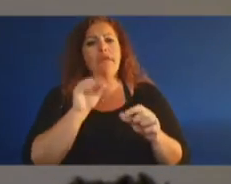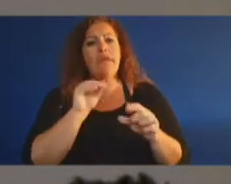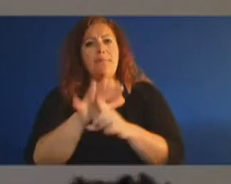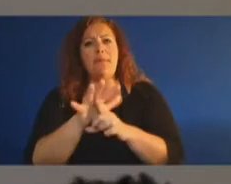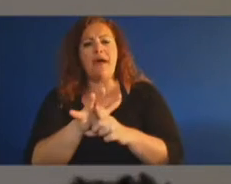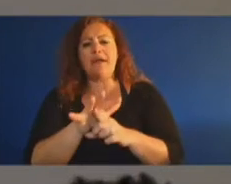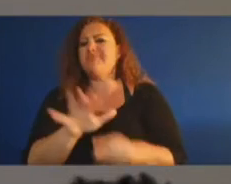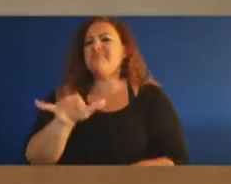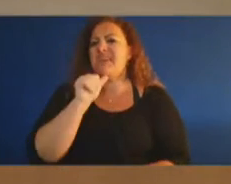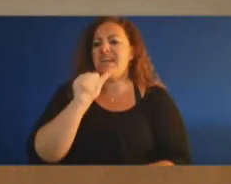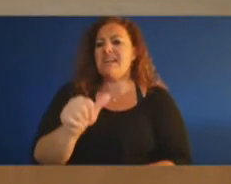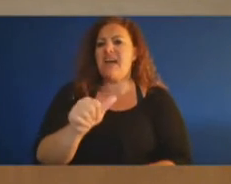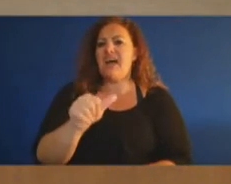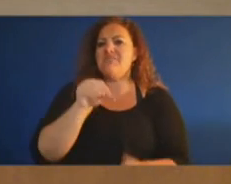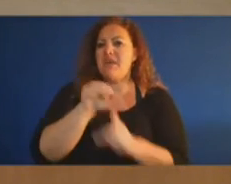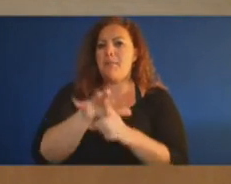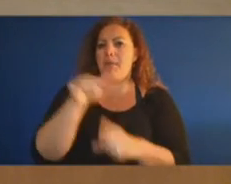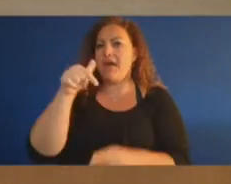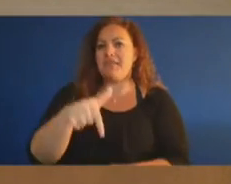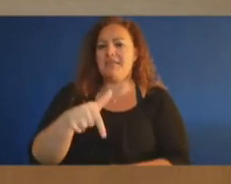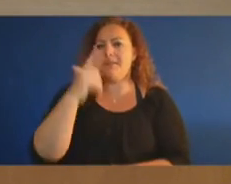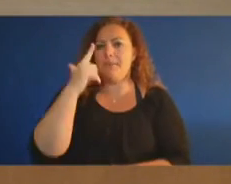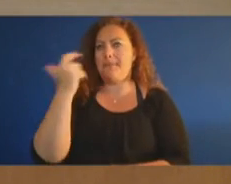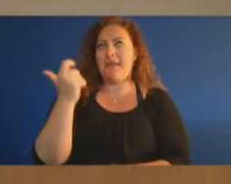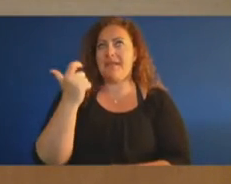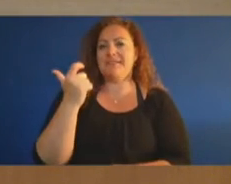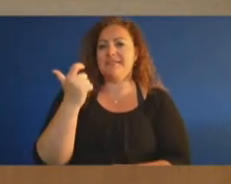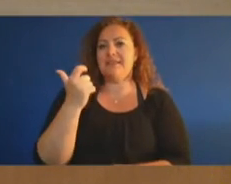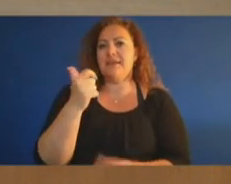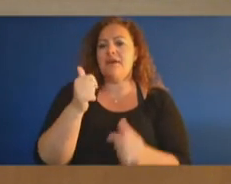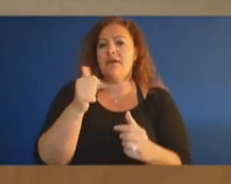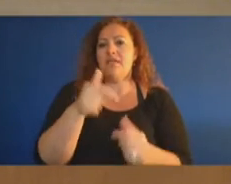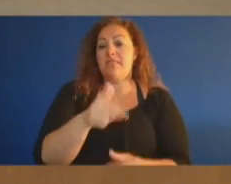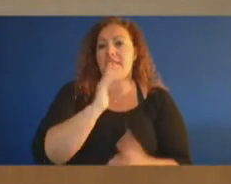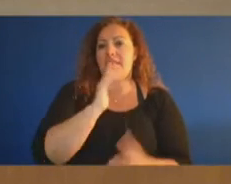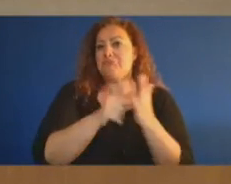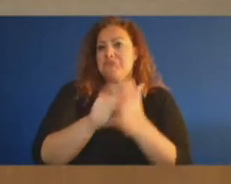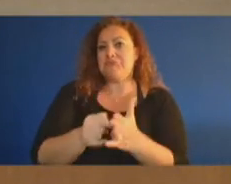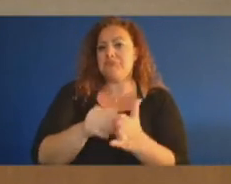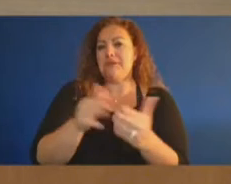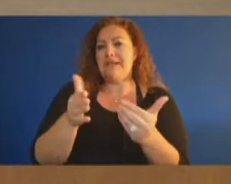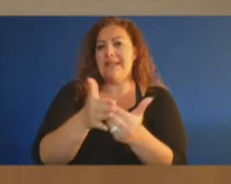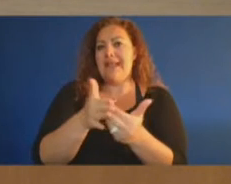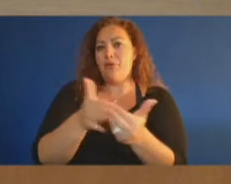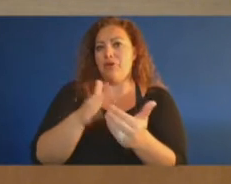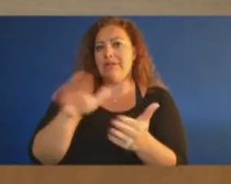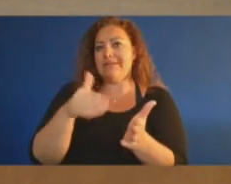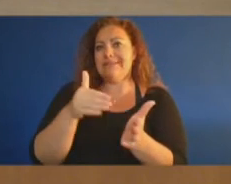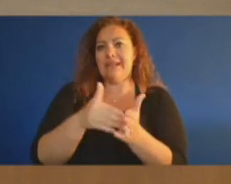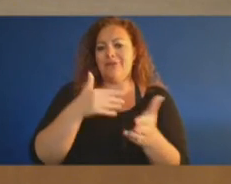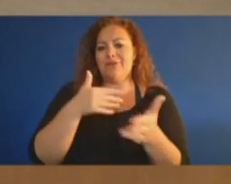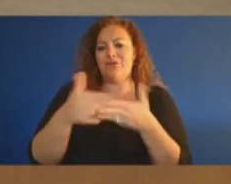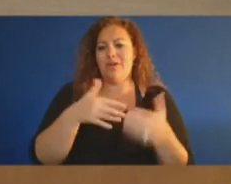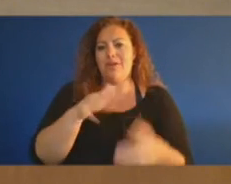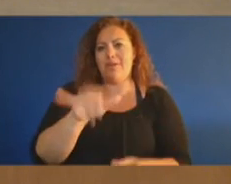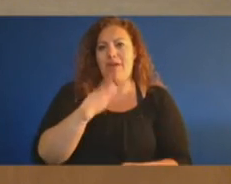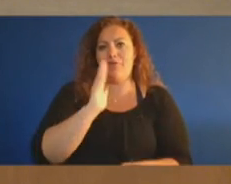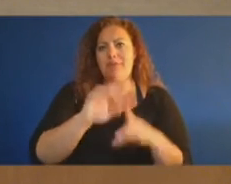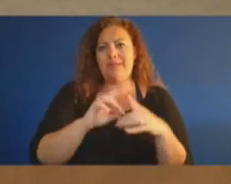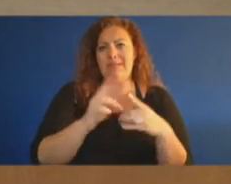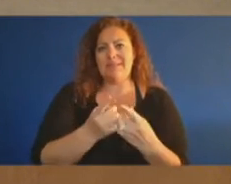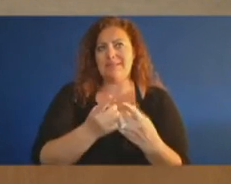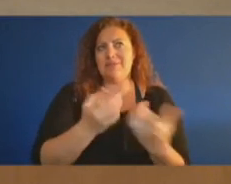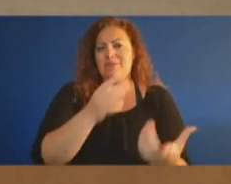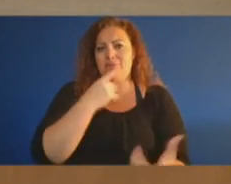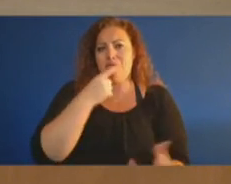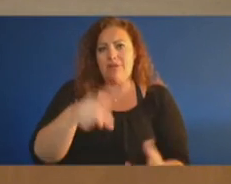particular impact on this one because this would translate to that neighborhood center regardless so we'd be in that District that that would we wouldn't have